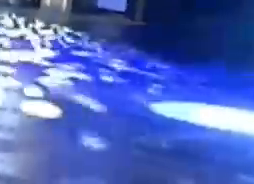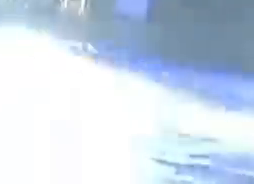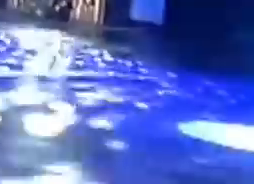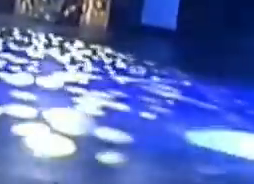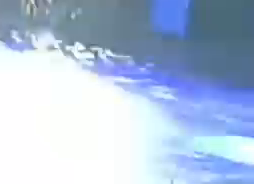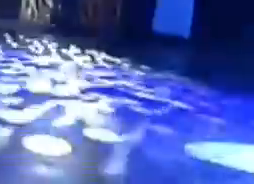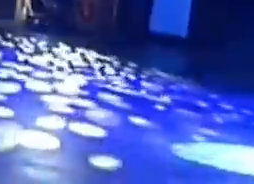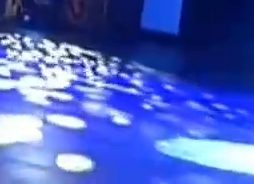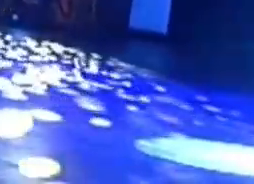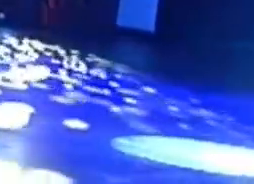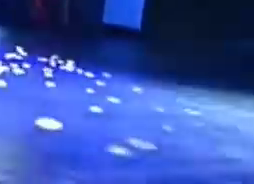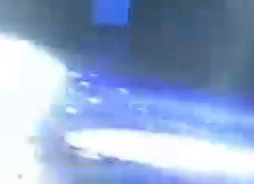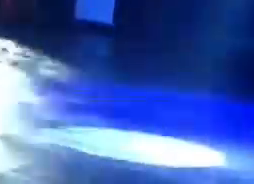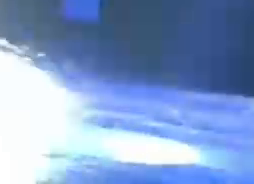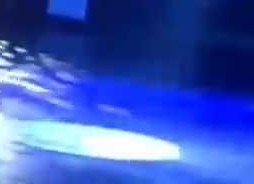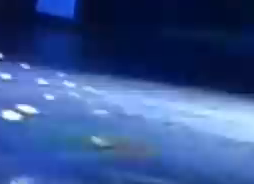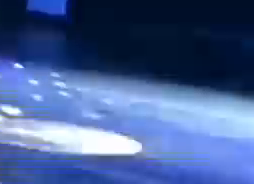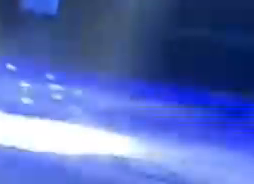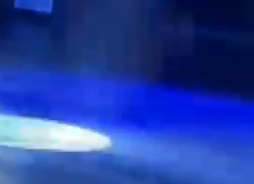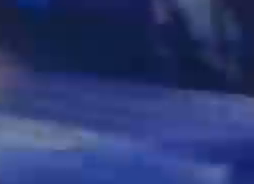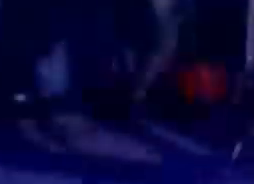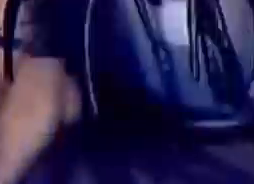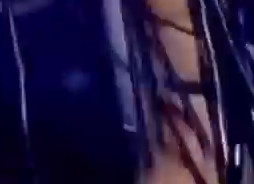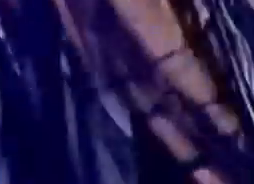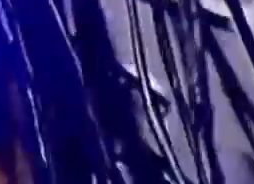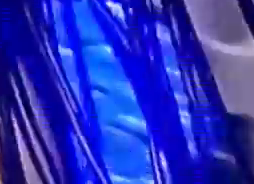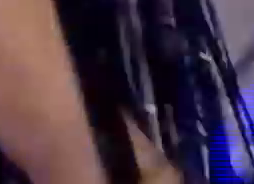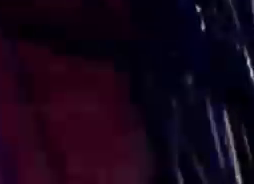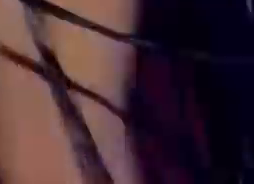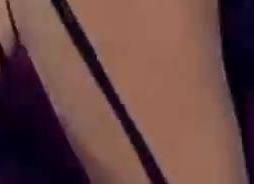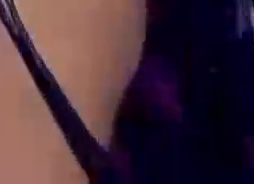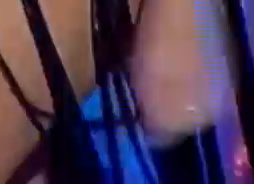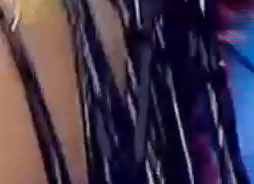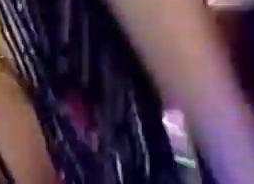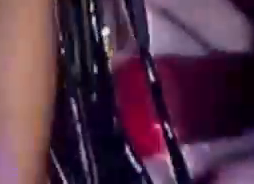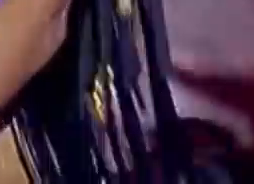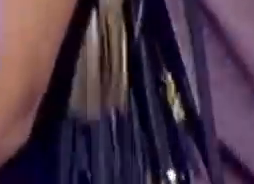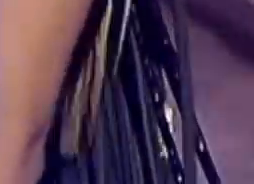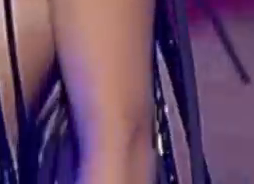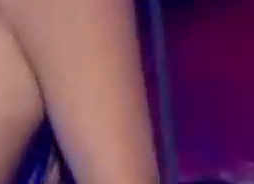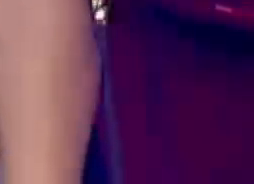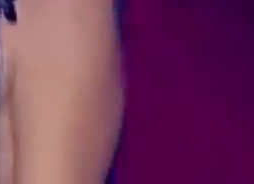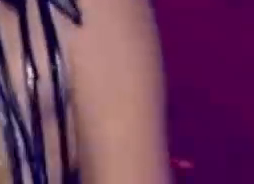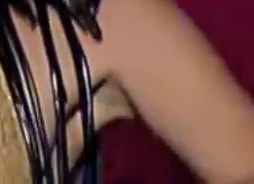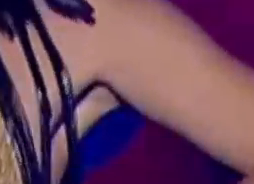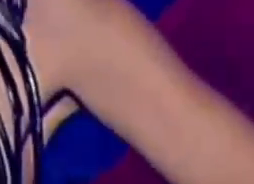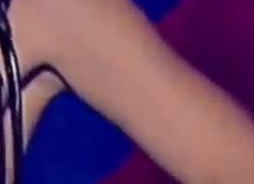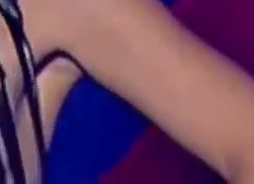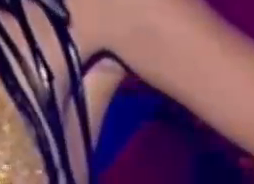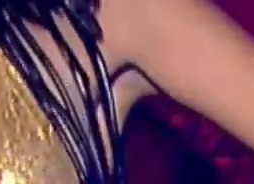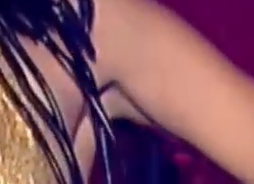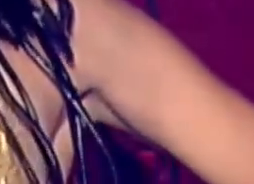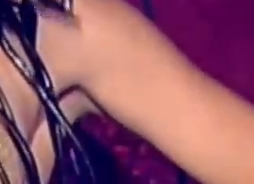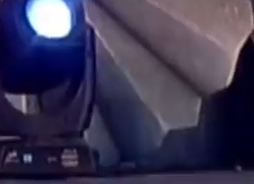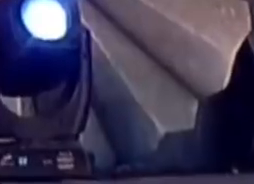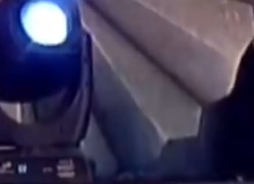all my ladies, wind to the left, sway to the right, drop it down low and take it back high. Bitch, I don't need introduction, follow my